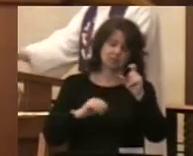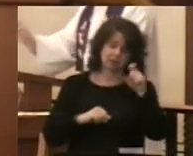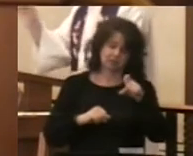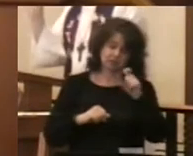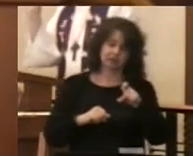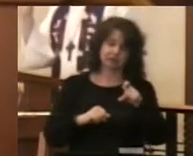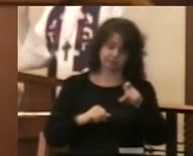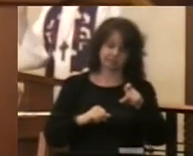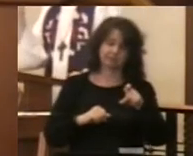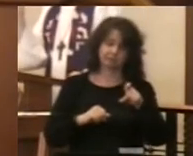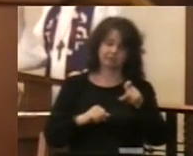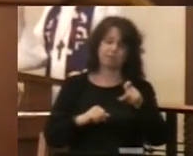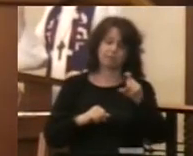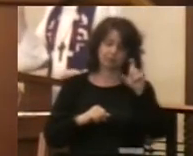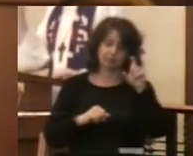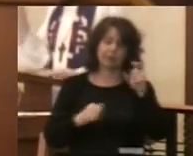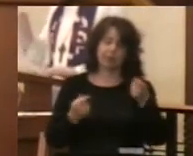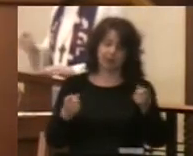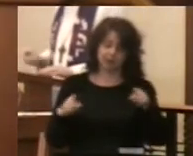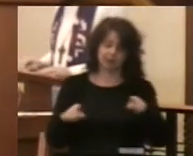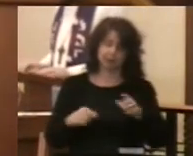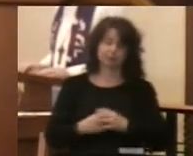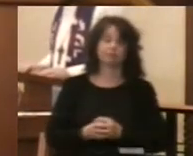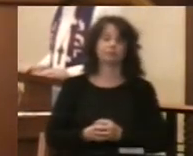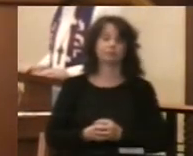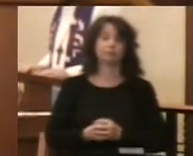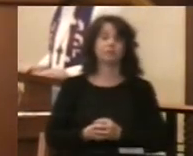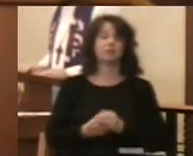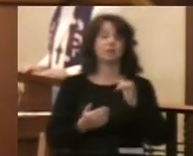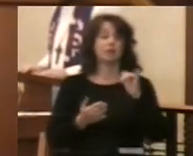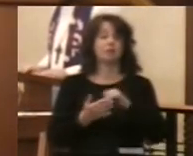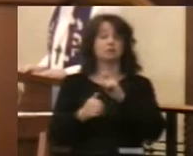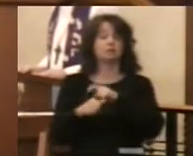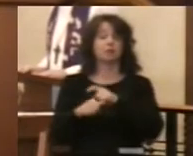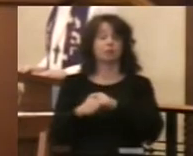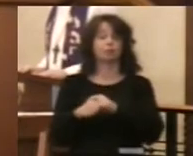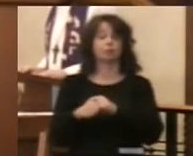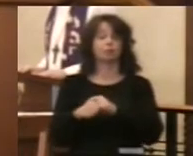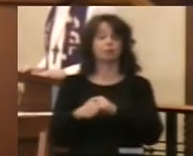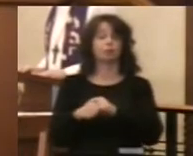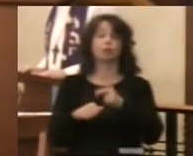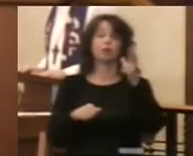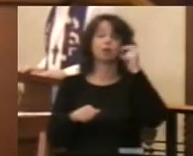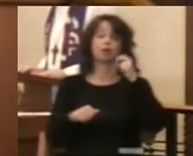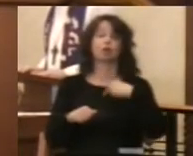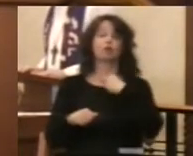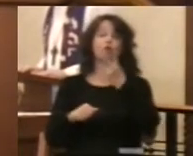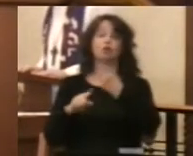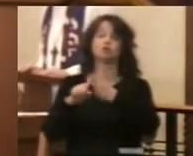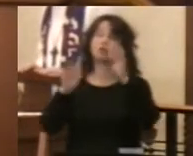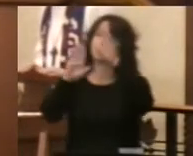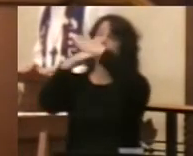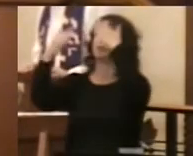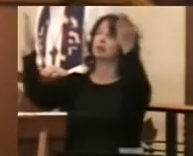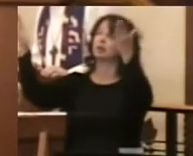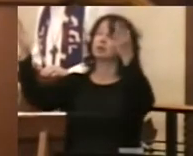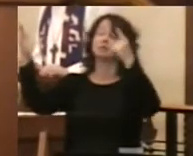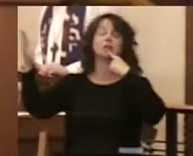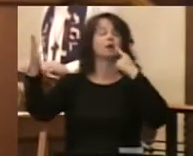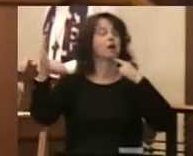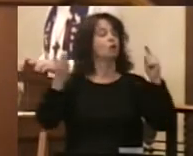But at that moment, in our gospel reading, a voice comes from heaven saying, I have glorified my